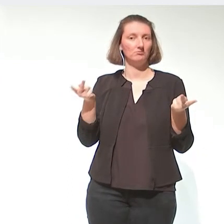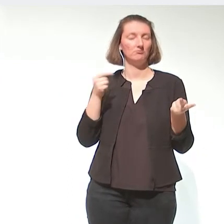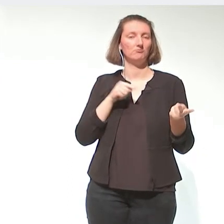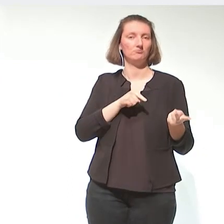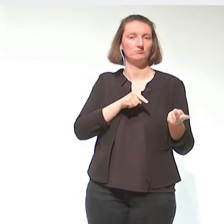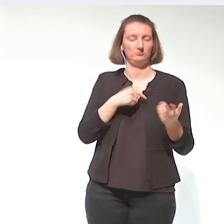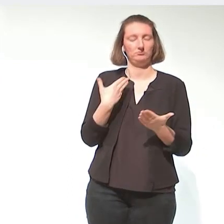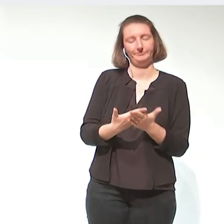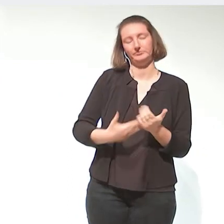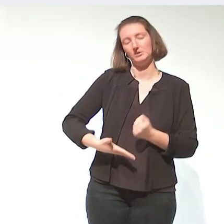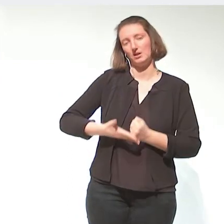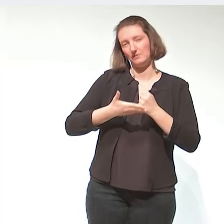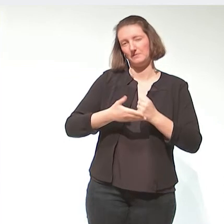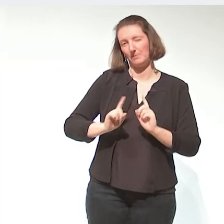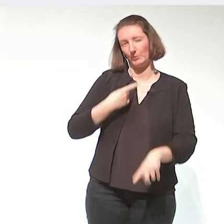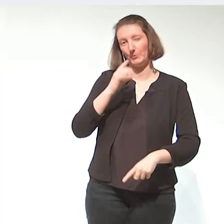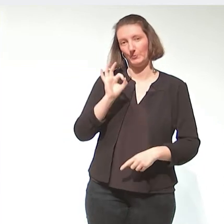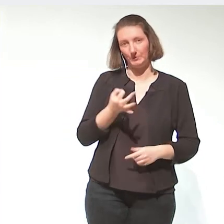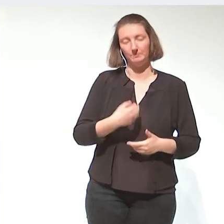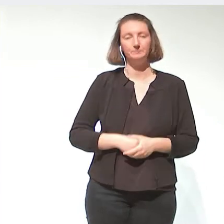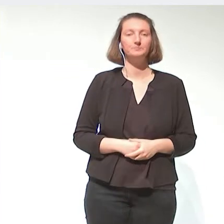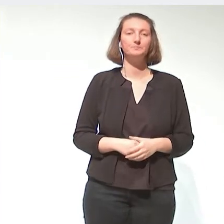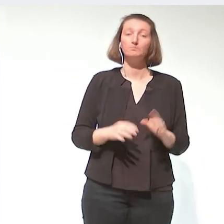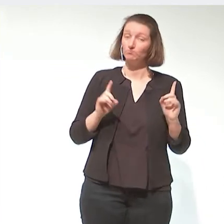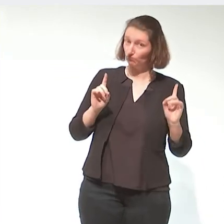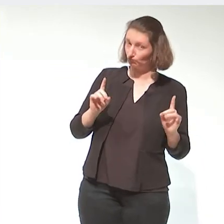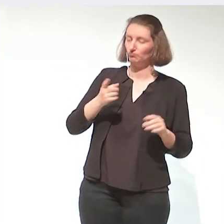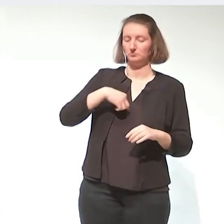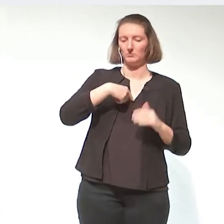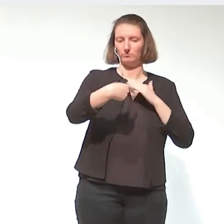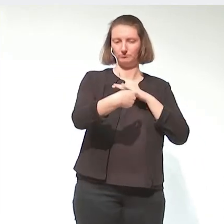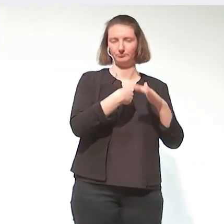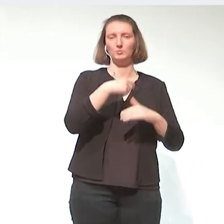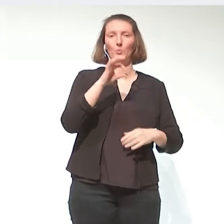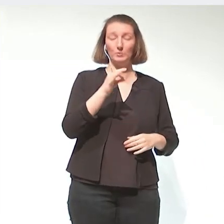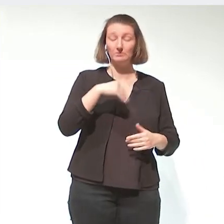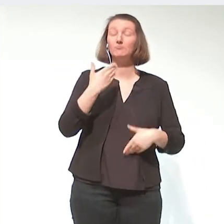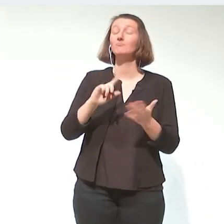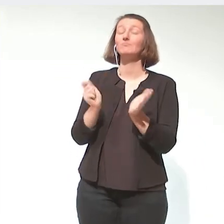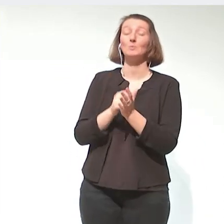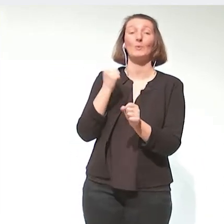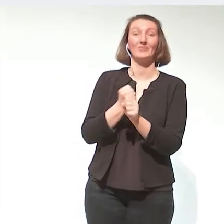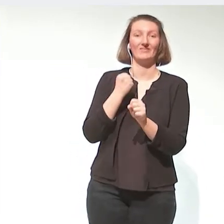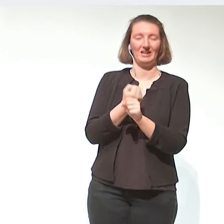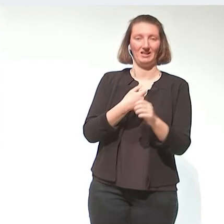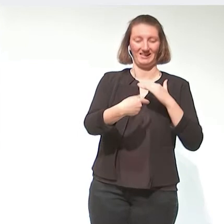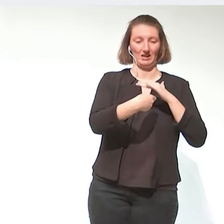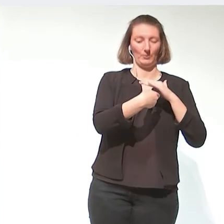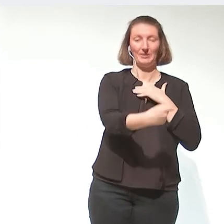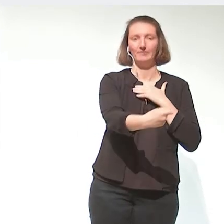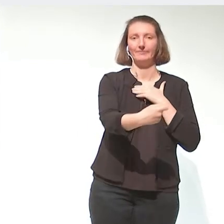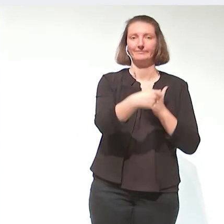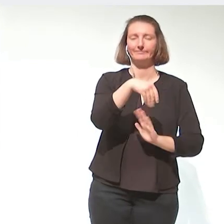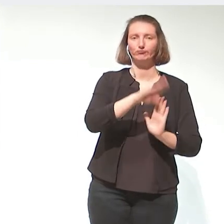Public service support is very important. We do receive monies, but